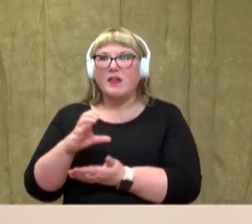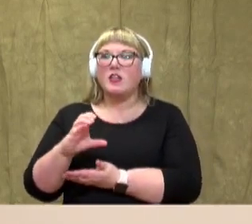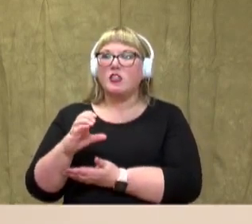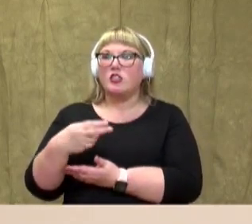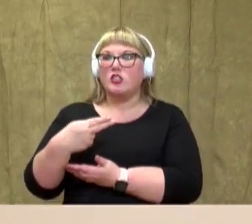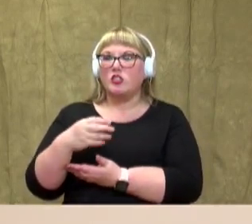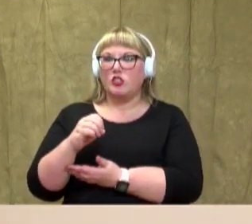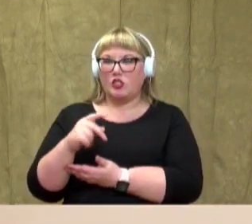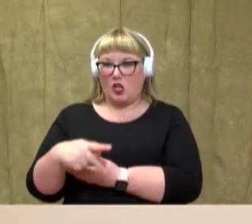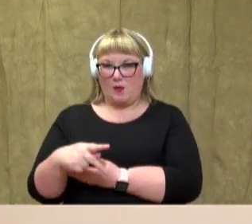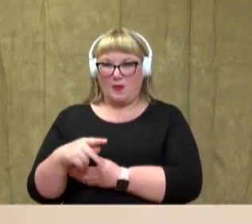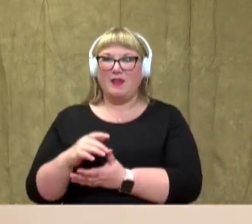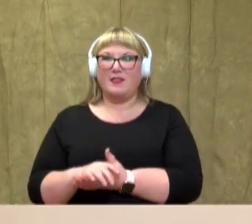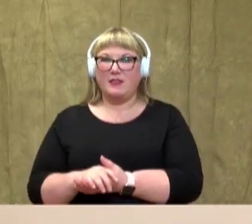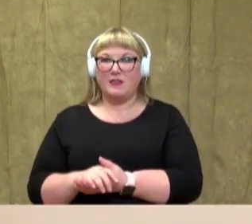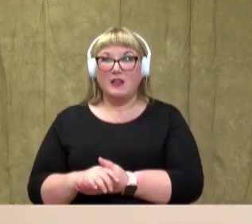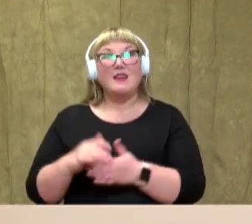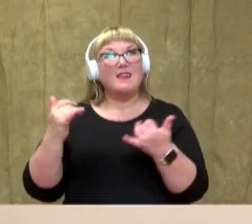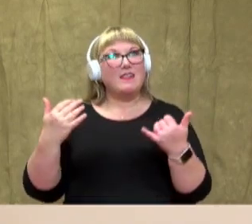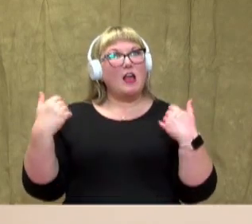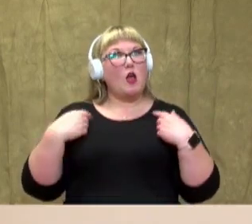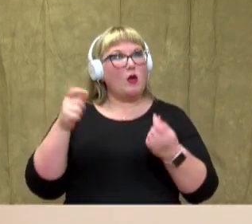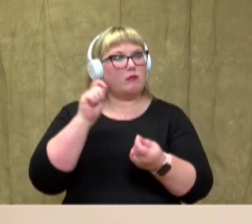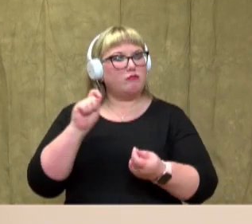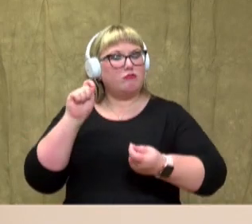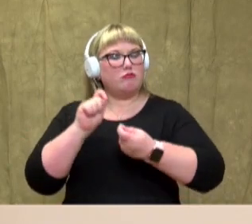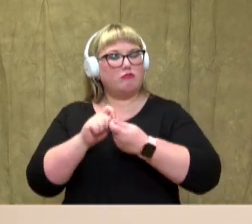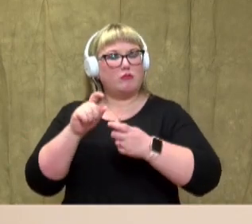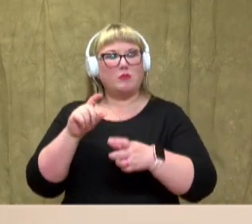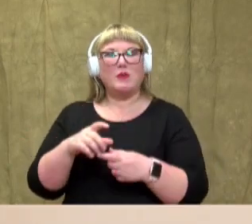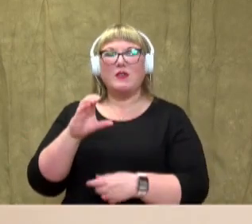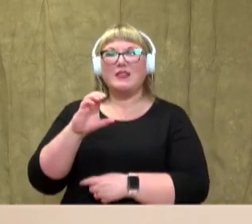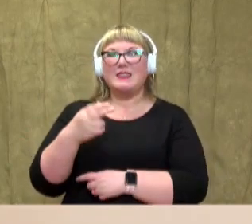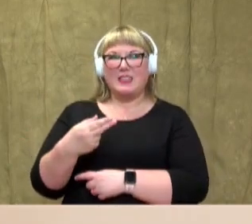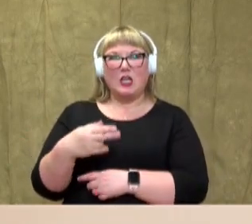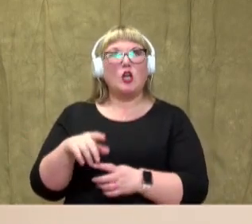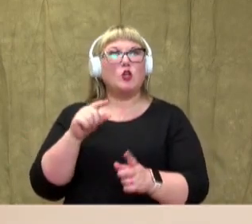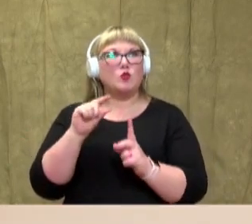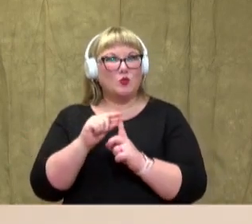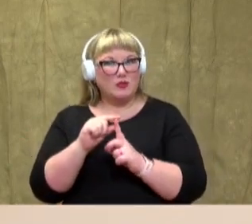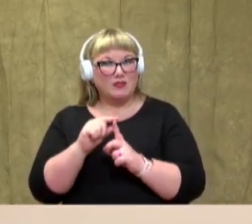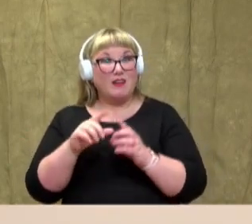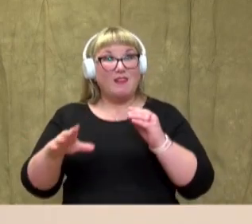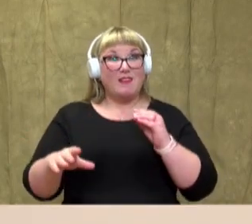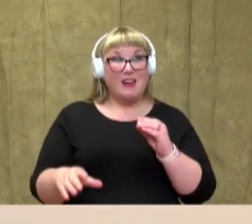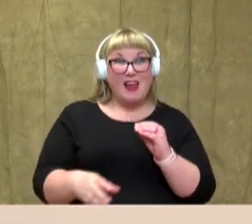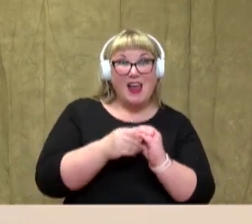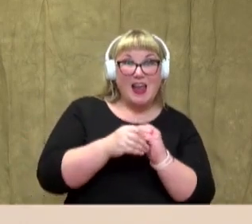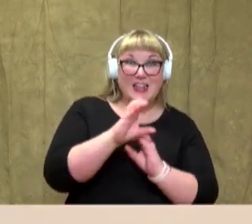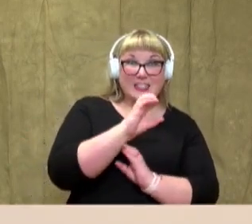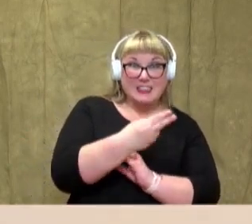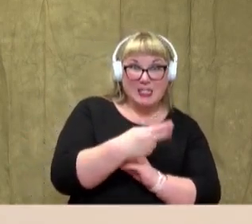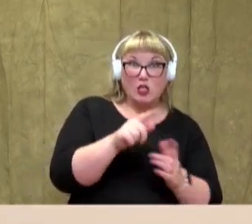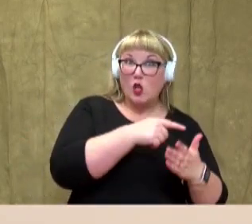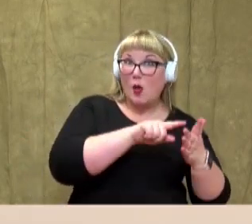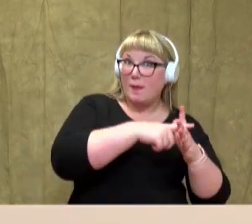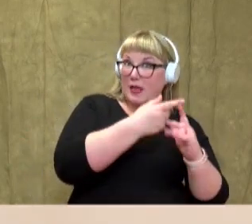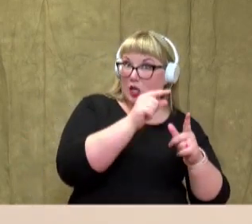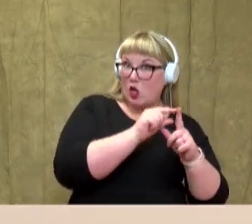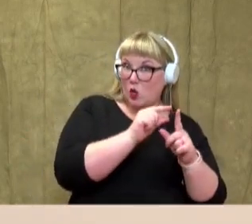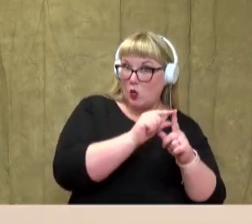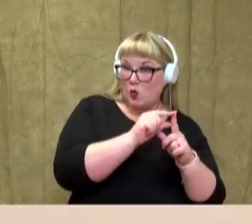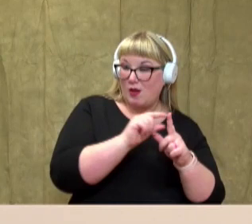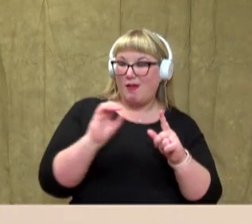word. And now we have the perfect ch word. Adding the digraph ch to the beginning of the word